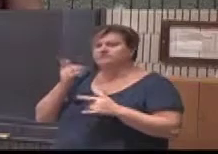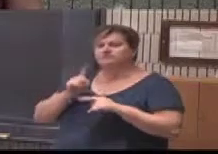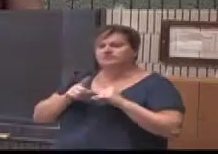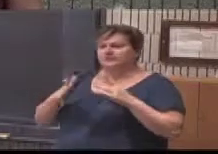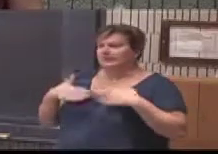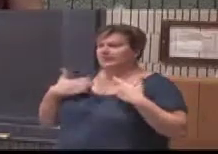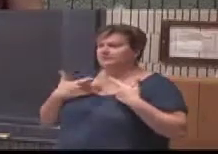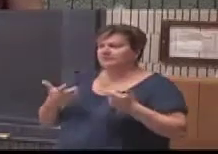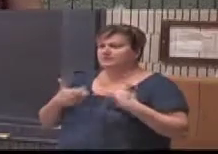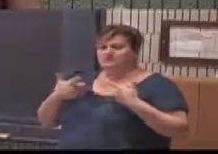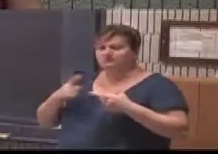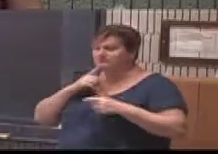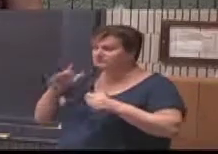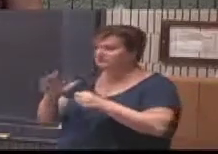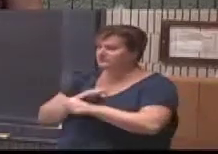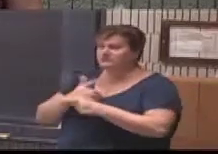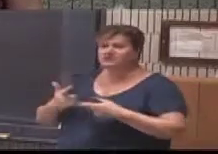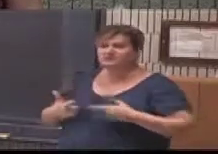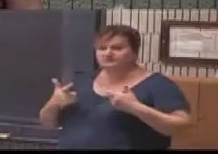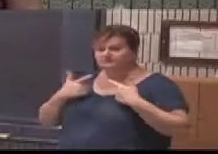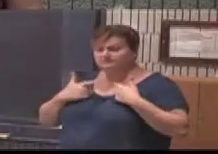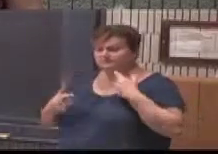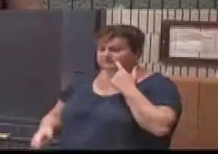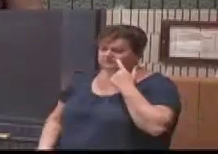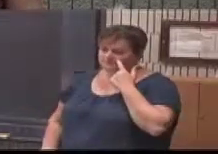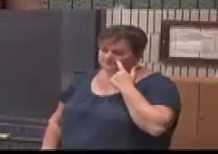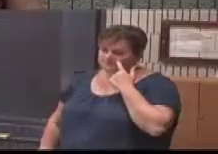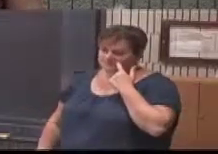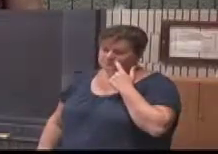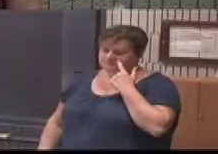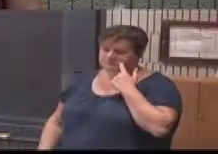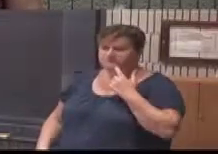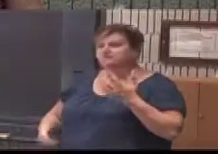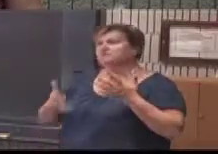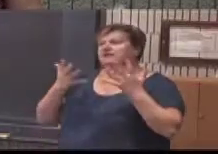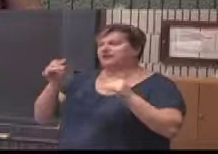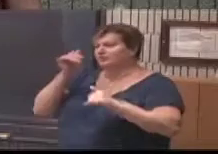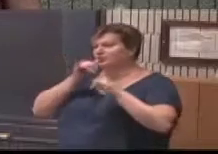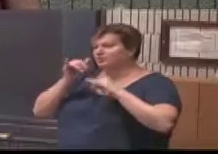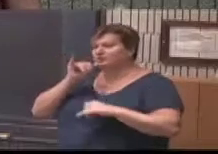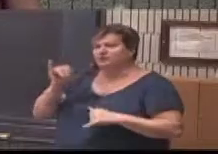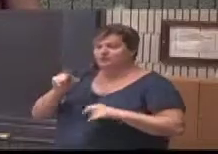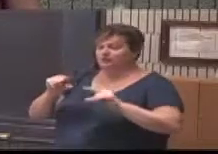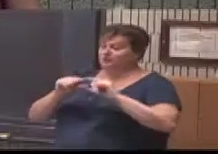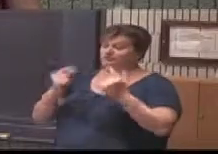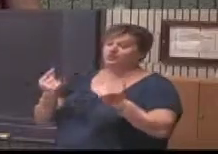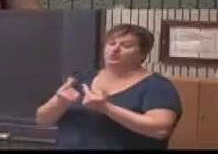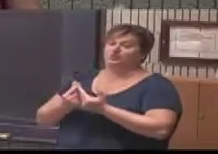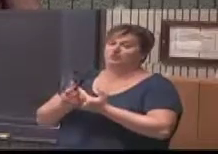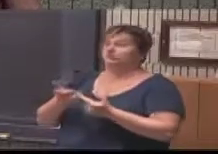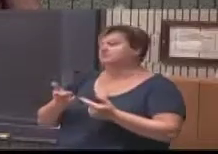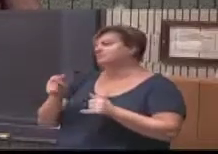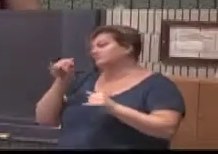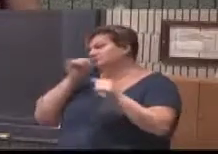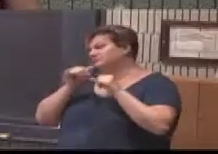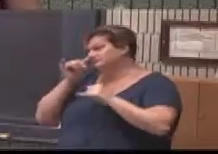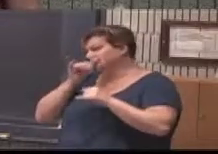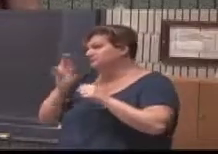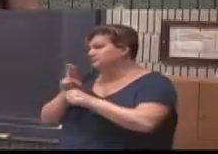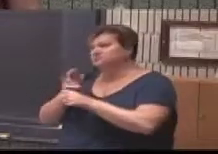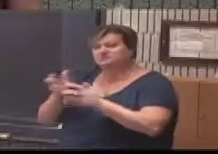happy life, a very full life, and with a lot of humor. I think that the group uses humor an awful